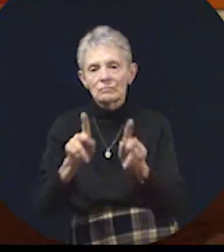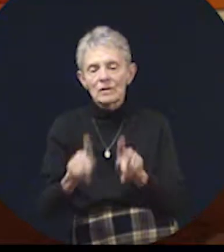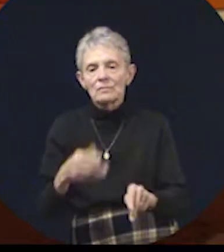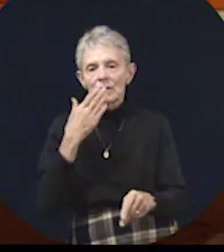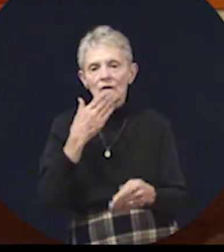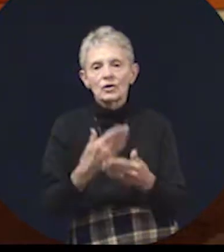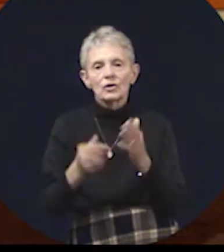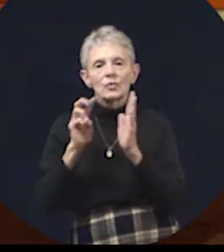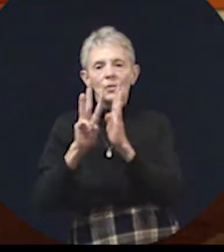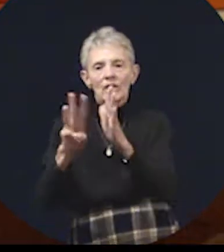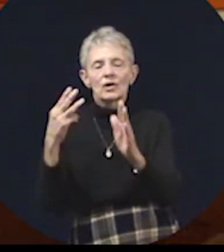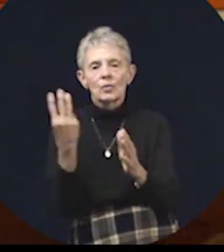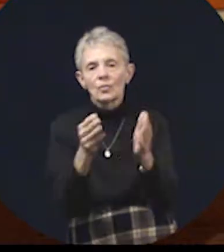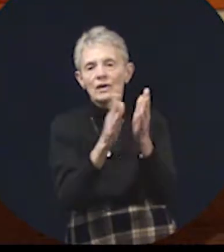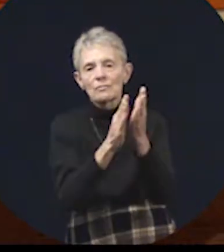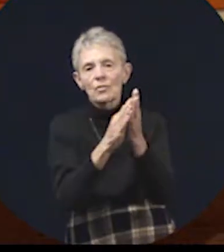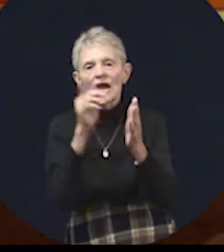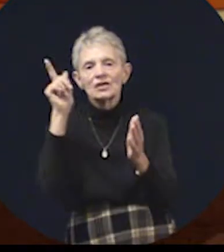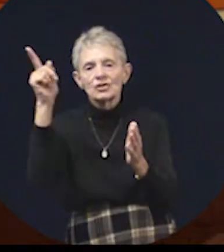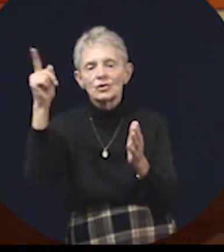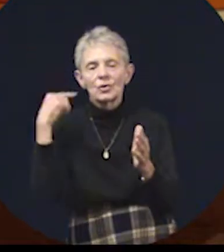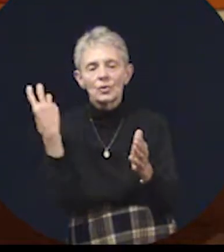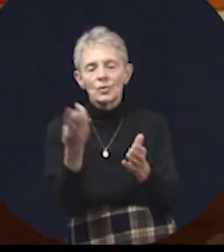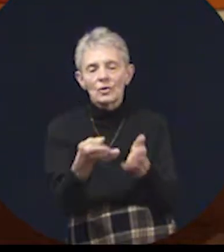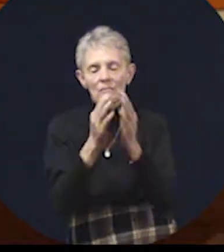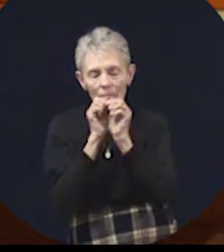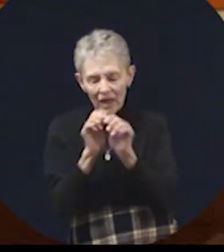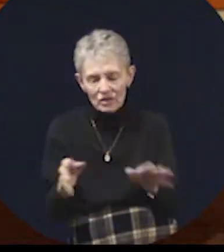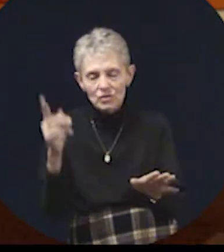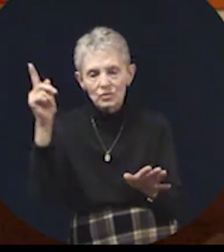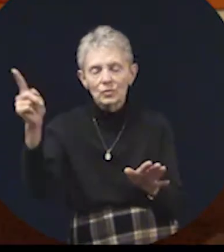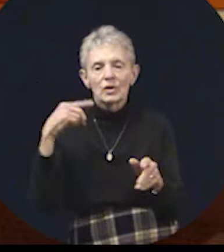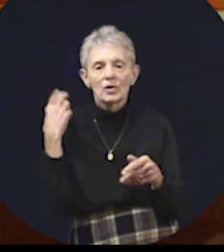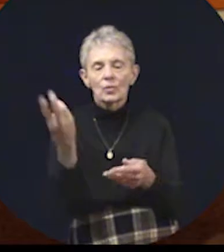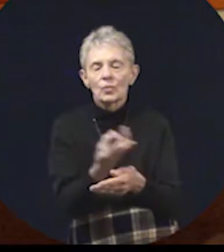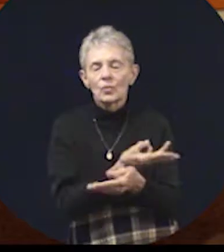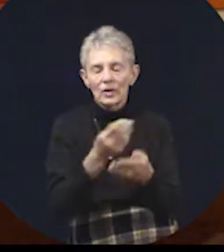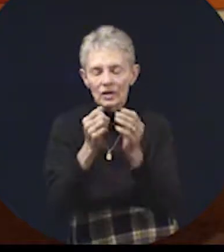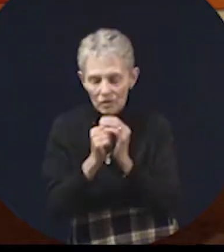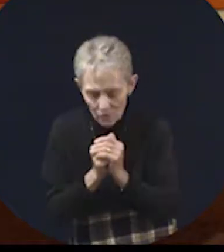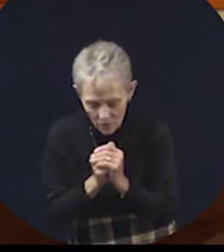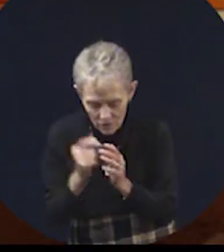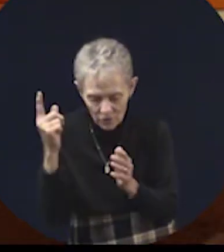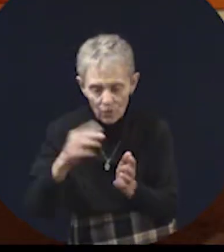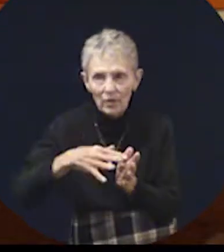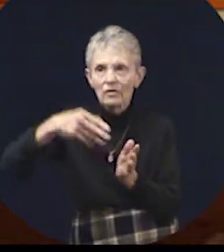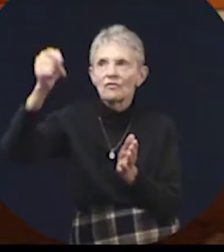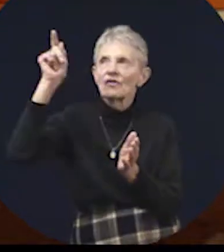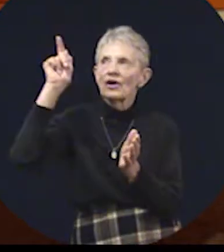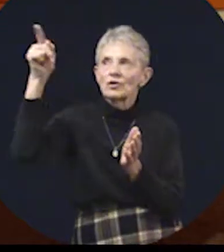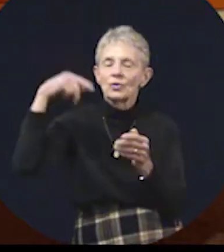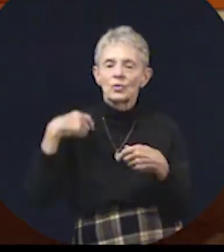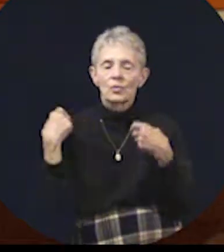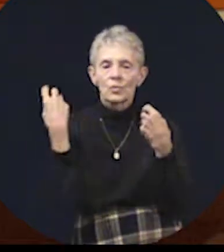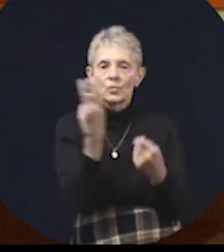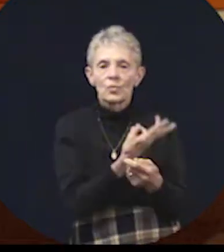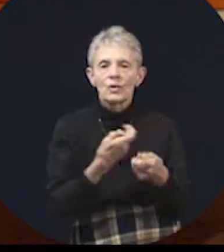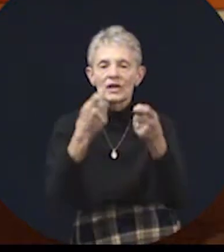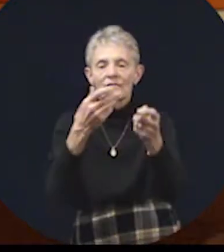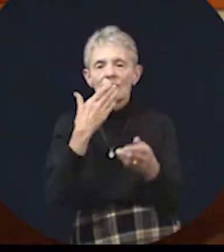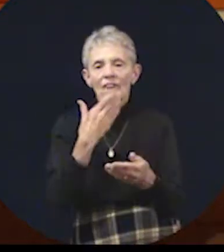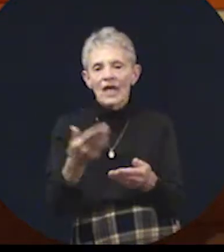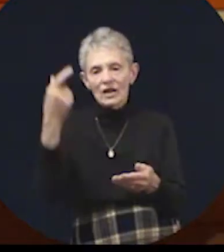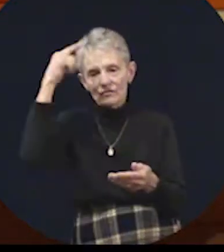goodwill. We praise you, we bless you, we adore you, we glorify you. We give you thanks for your